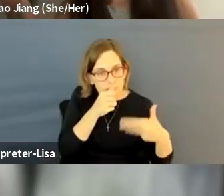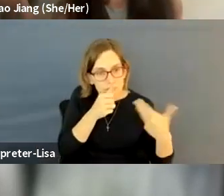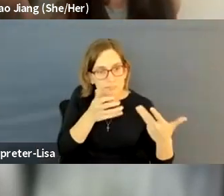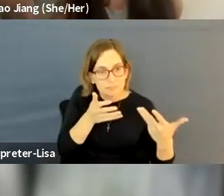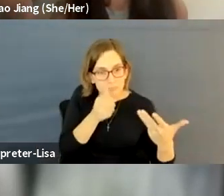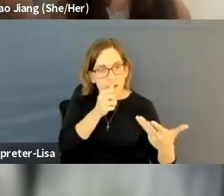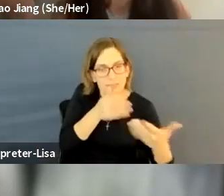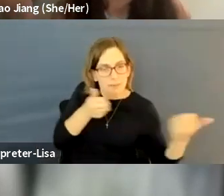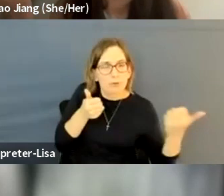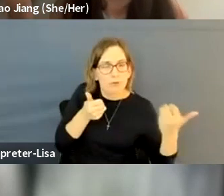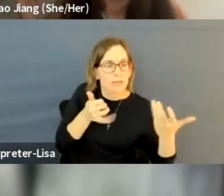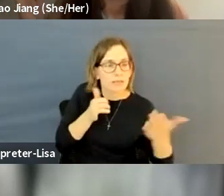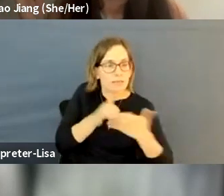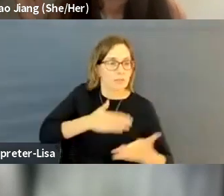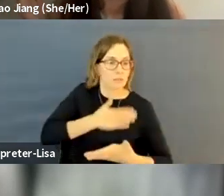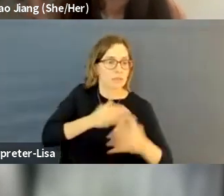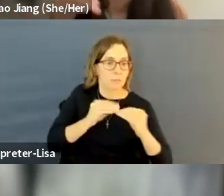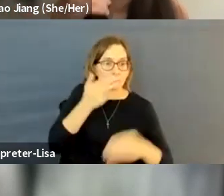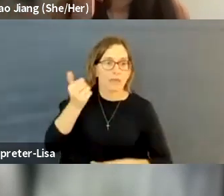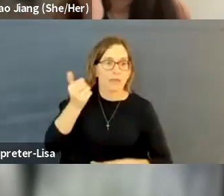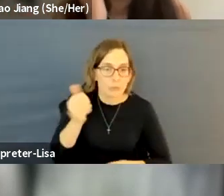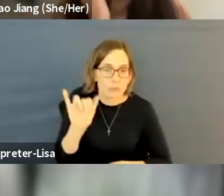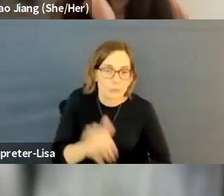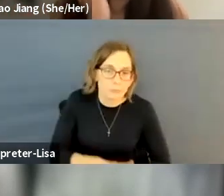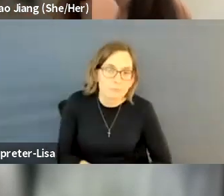in private, I would appreciate that a lot, actually.